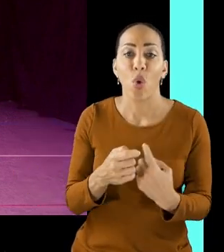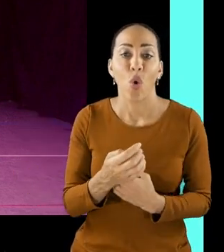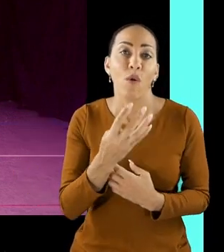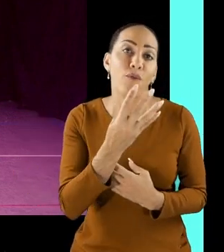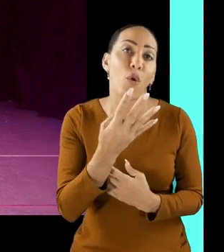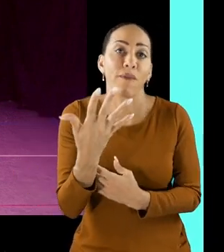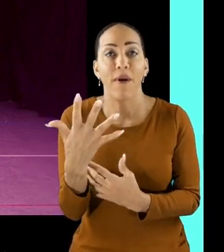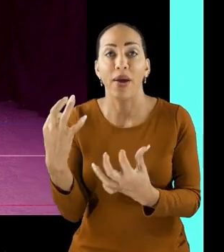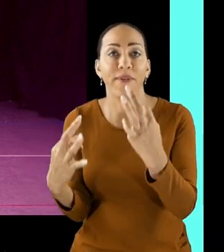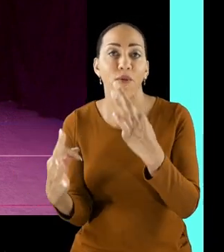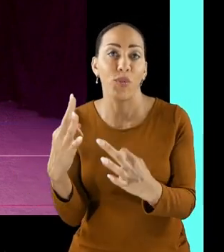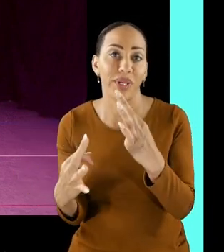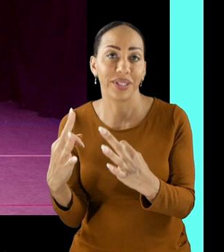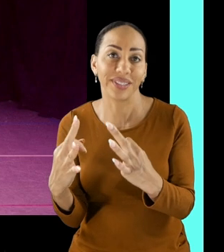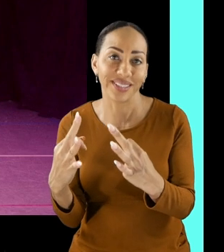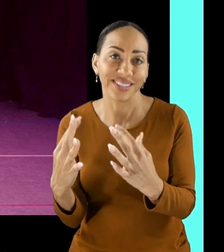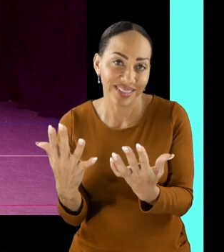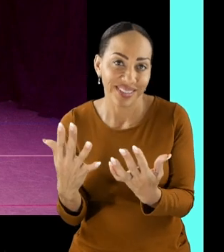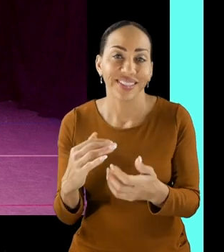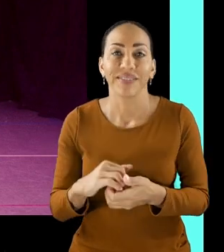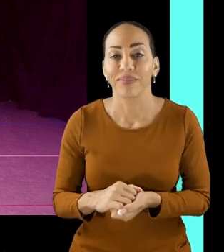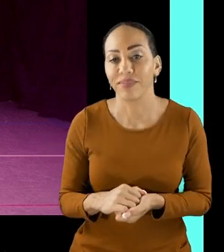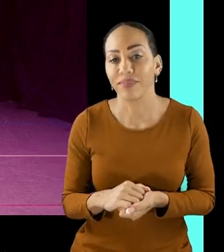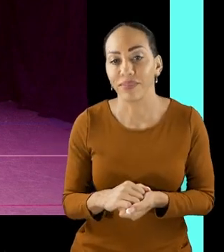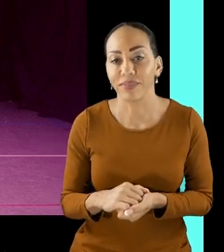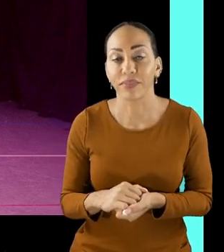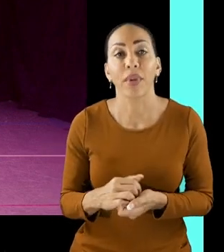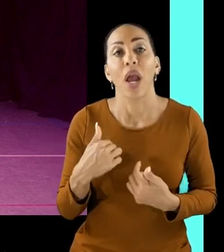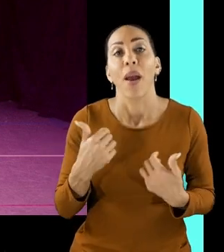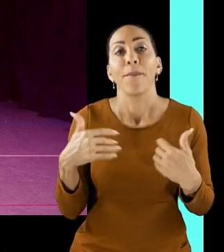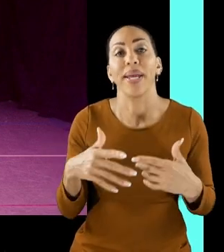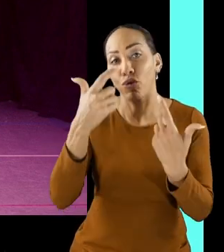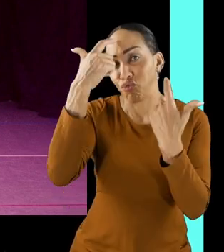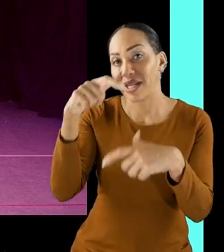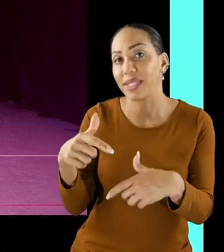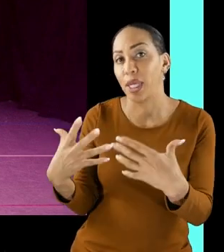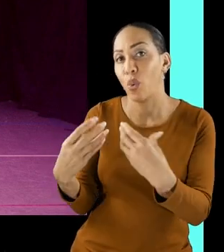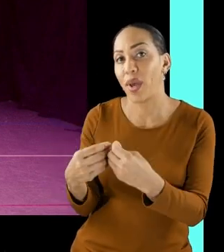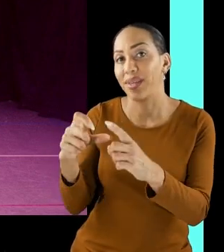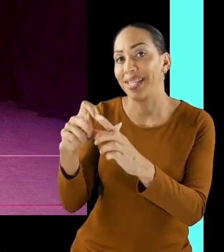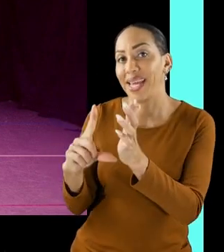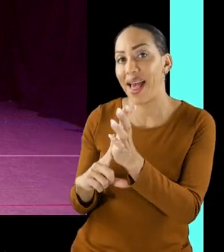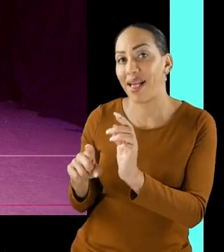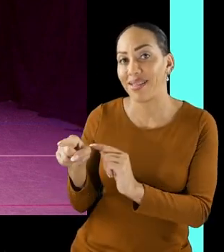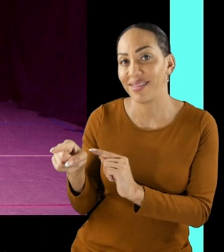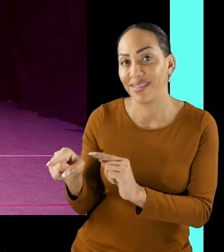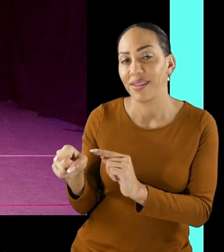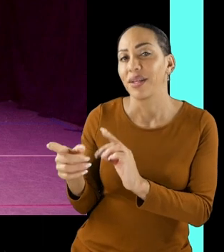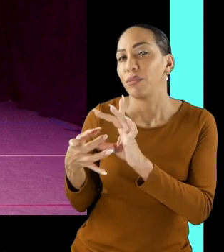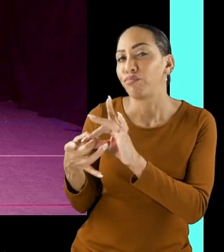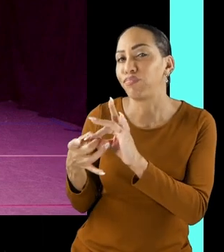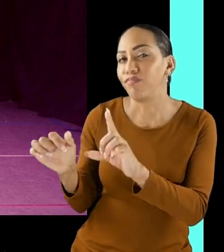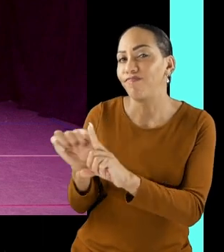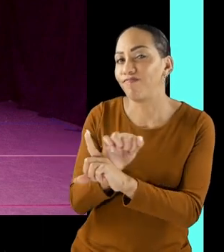that it can expand to. And so I did a residency with DL, and the residency was really to work